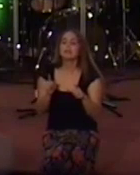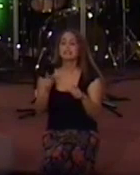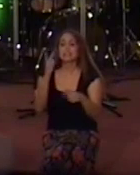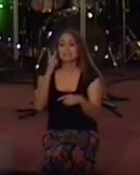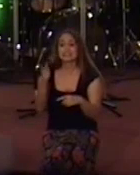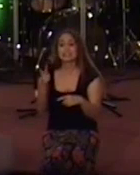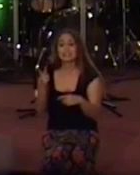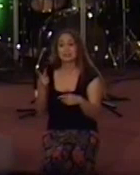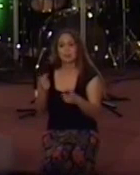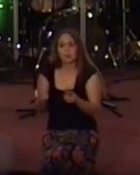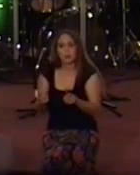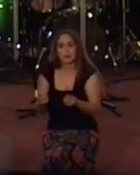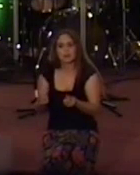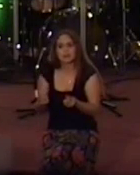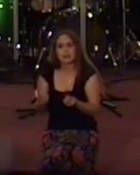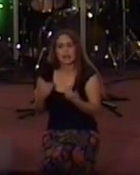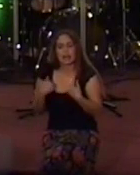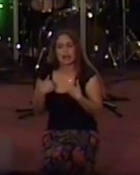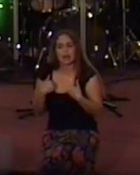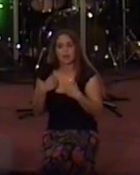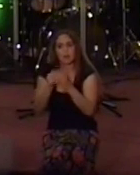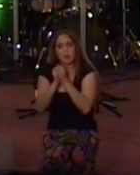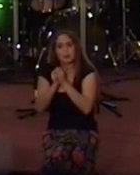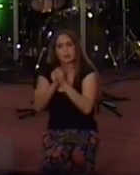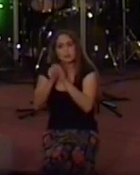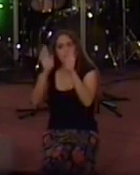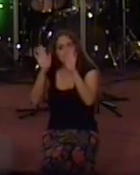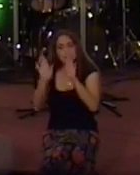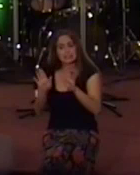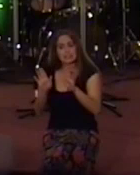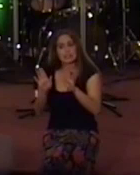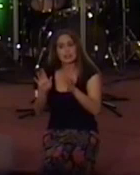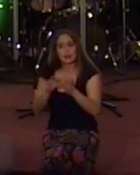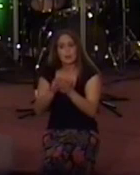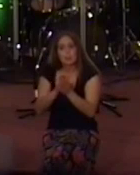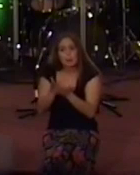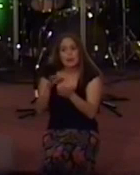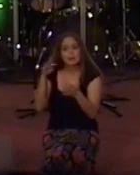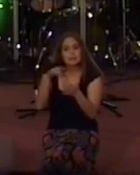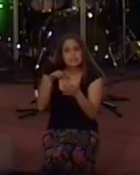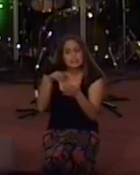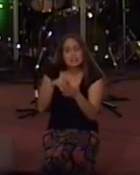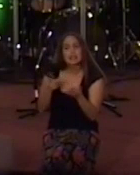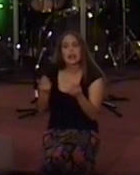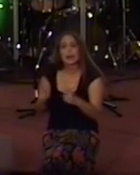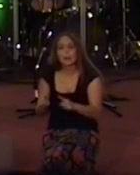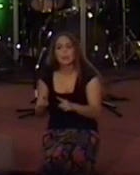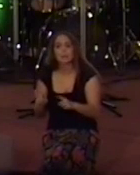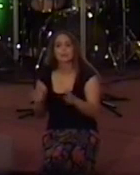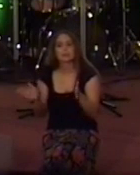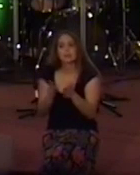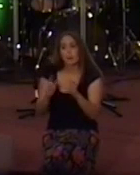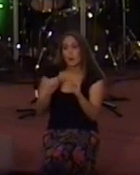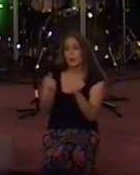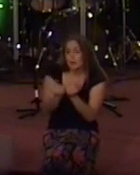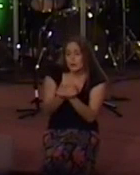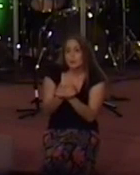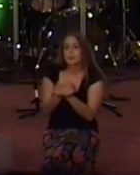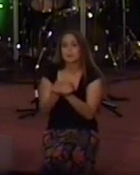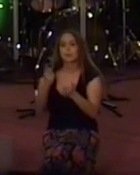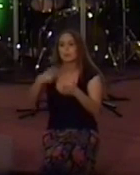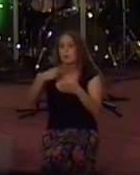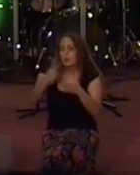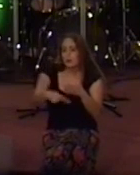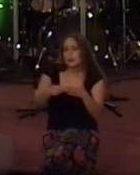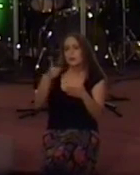seen what we're doing. We have corporate worship on Sunday. There's Bible studies going on. There's discipleship development. There's small groups. There's